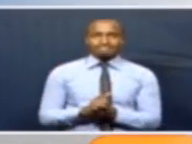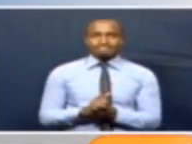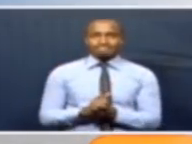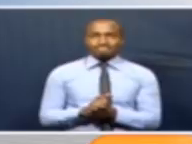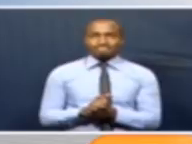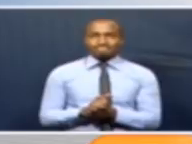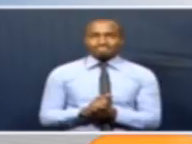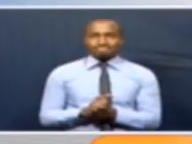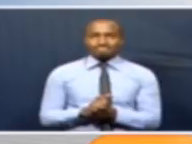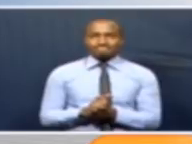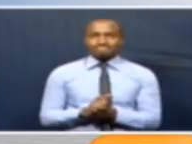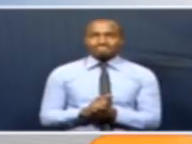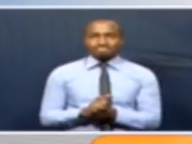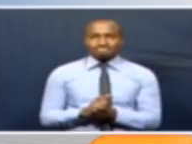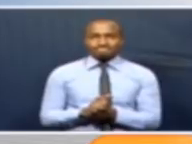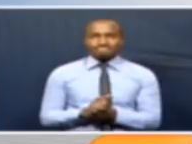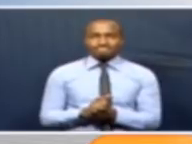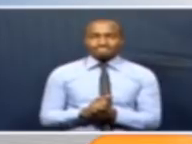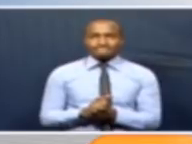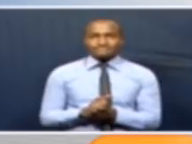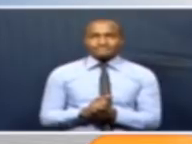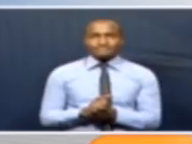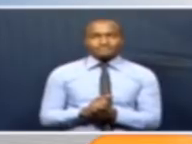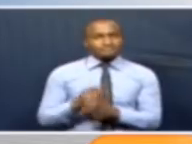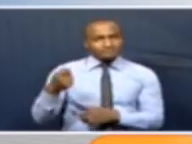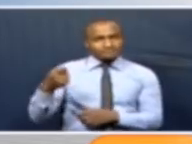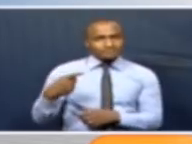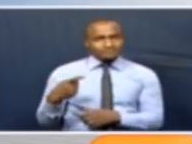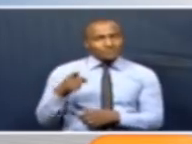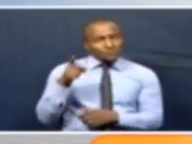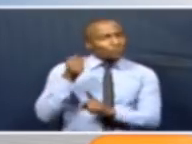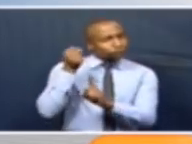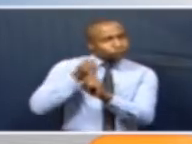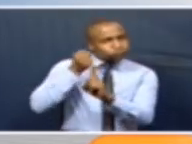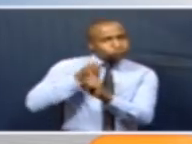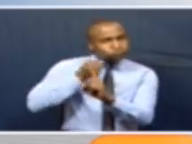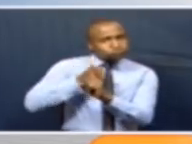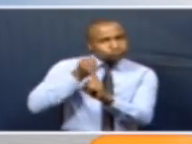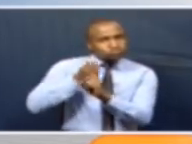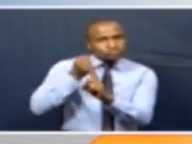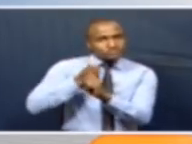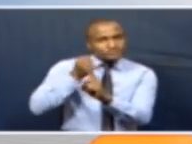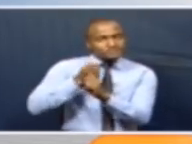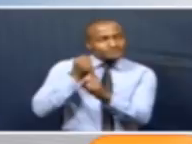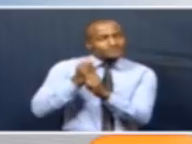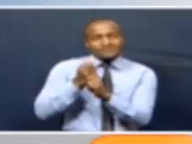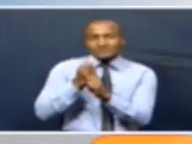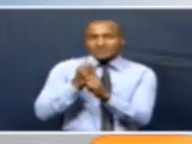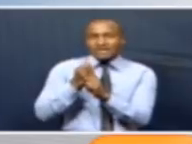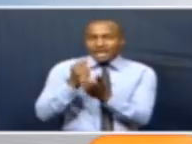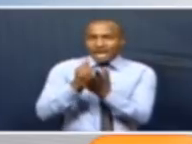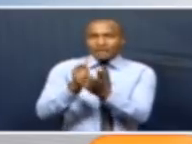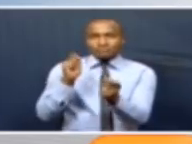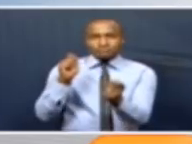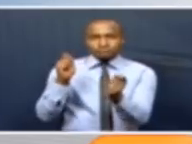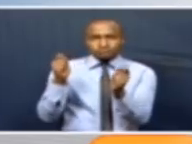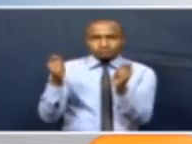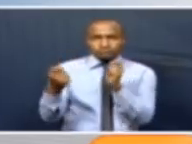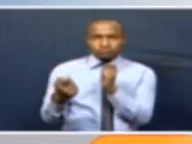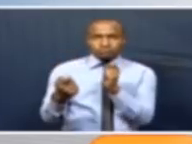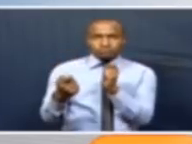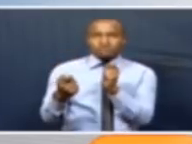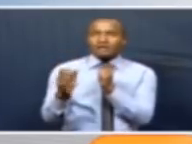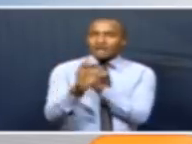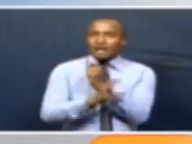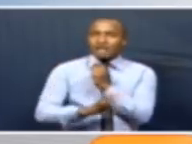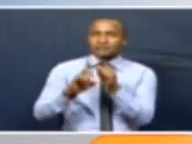We have Mitula Winnie says, you fought so hard, R.I.P. Matiba, you fought so hard for reforms in our country, but you never enjoyed